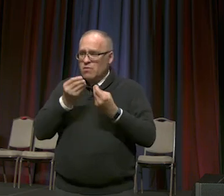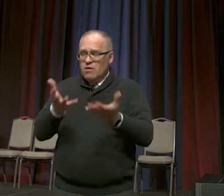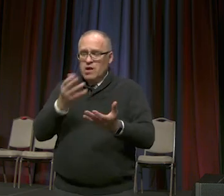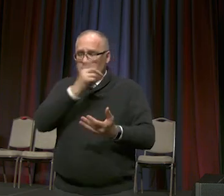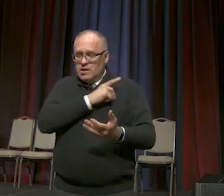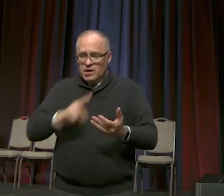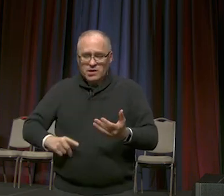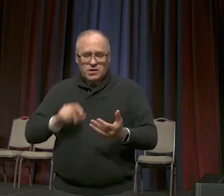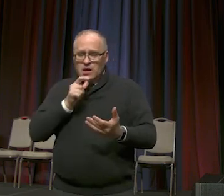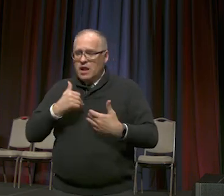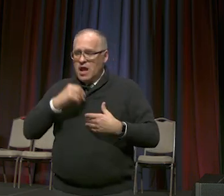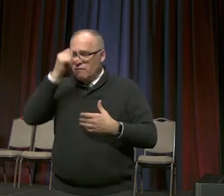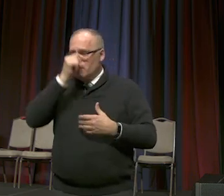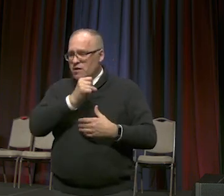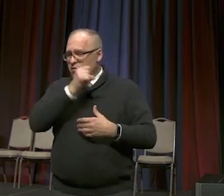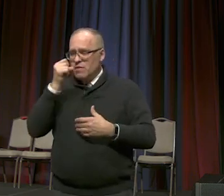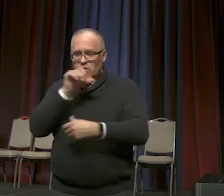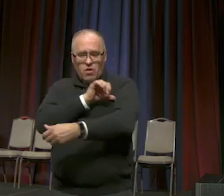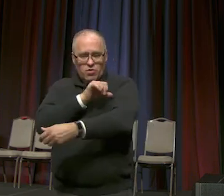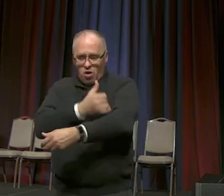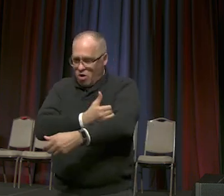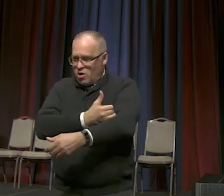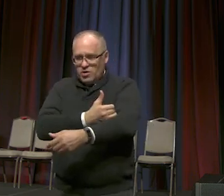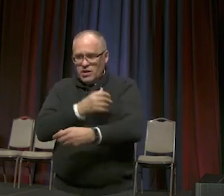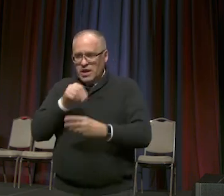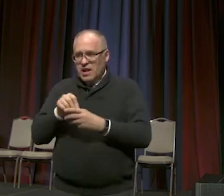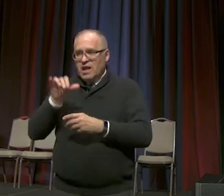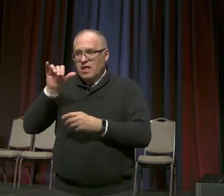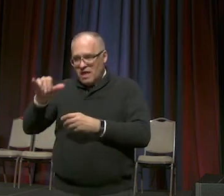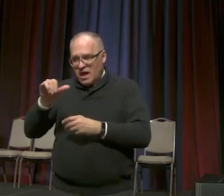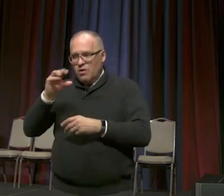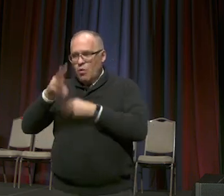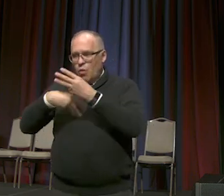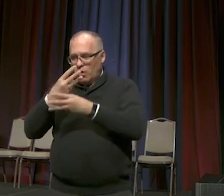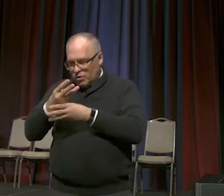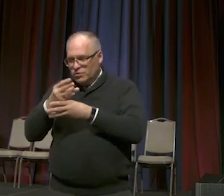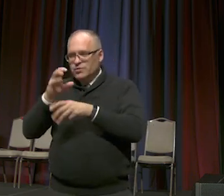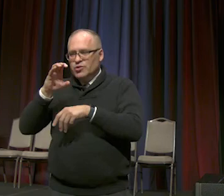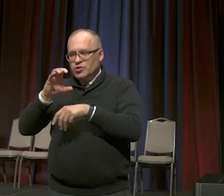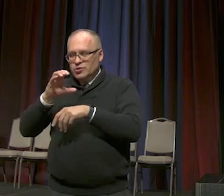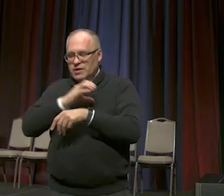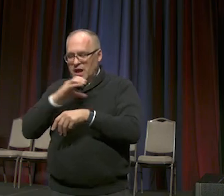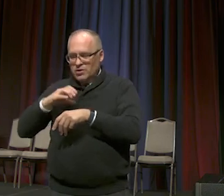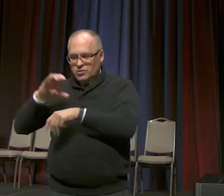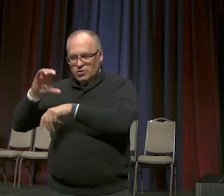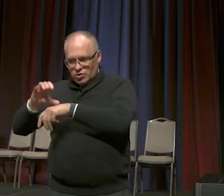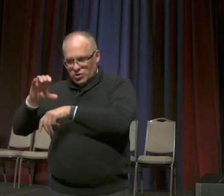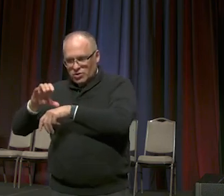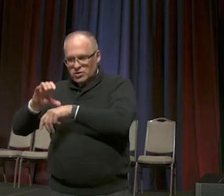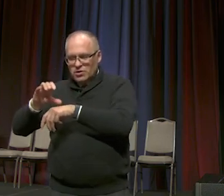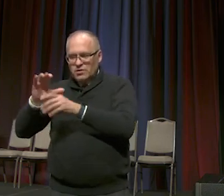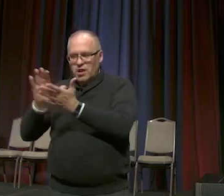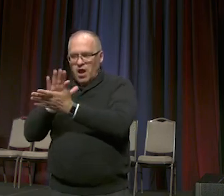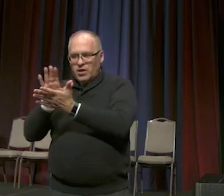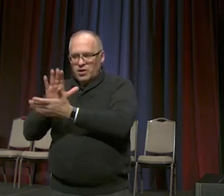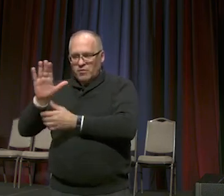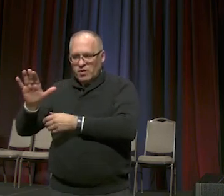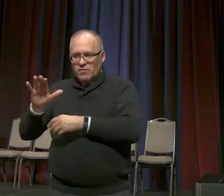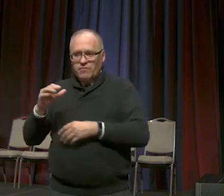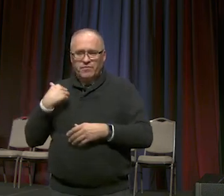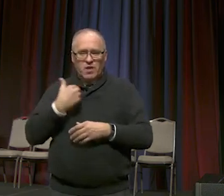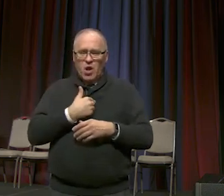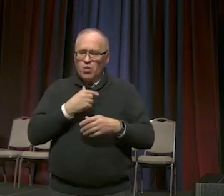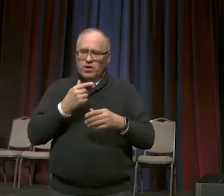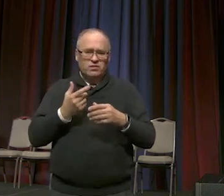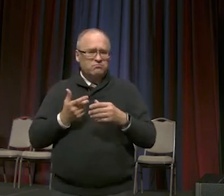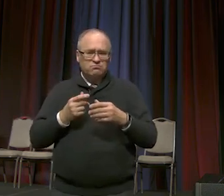sacramental authority. Are we, in fact, proposing to abrogate our signature on that document,